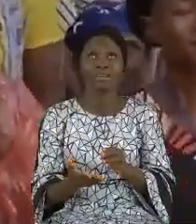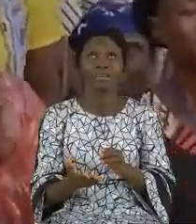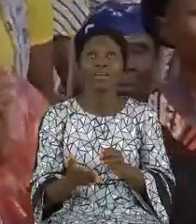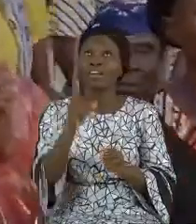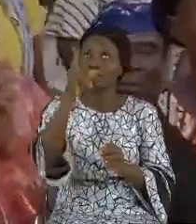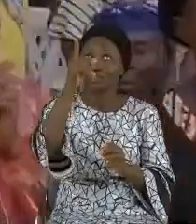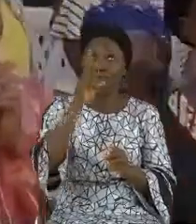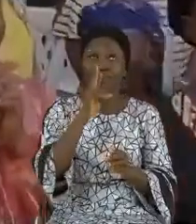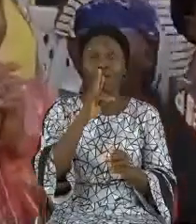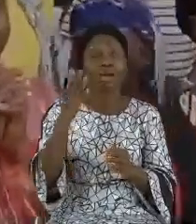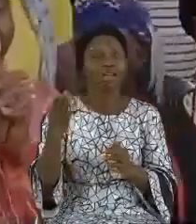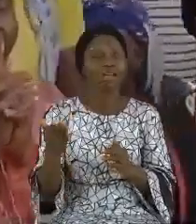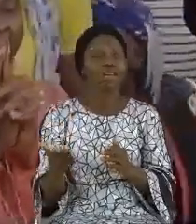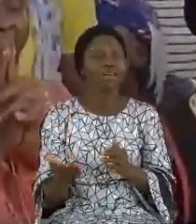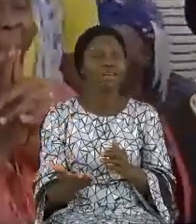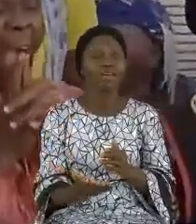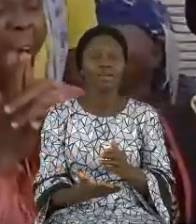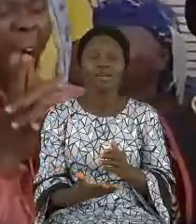are here,